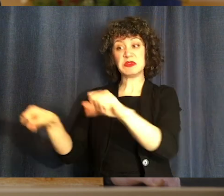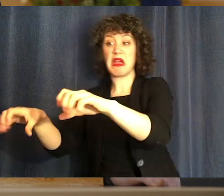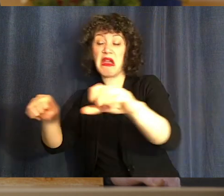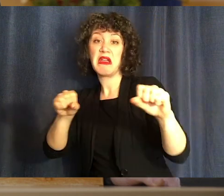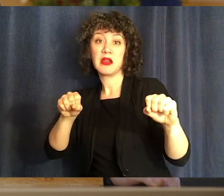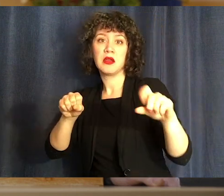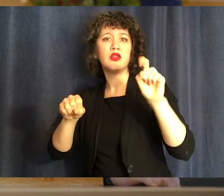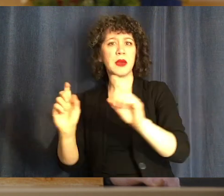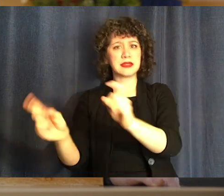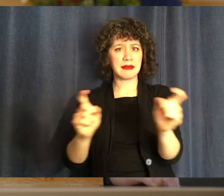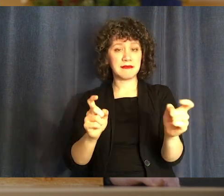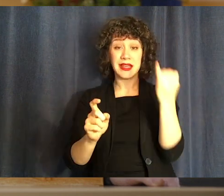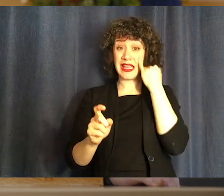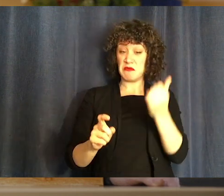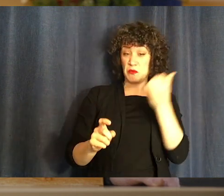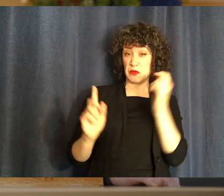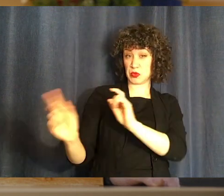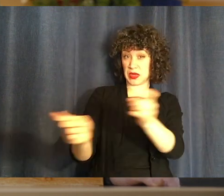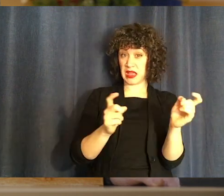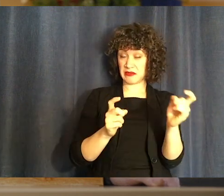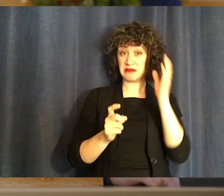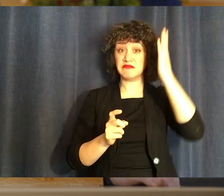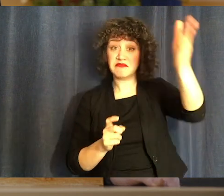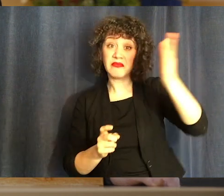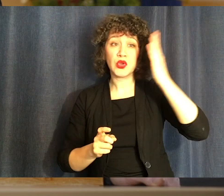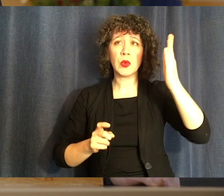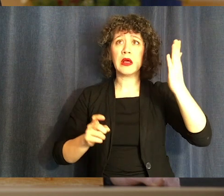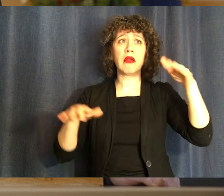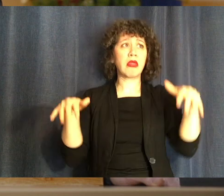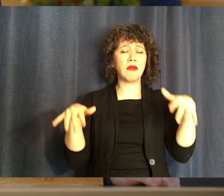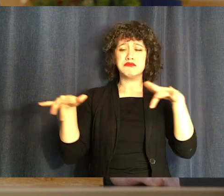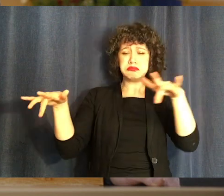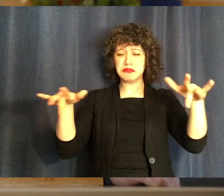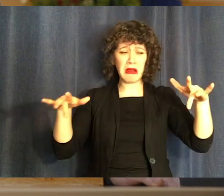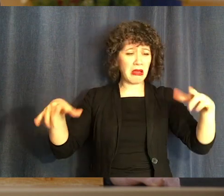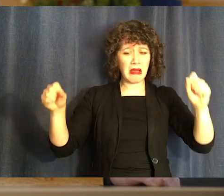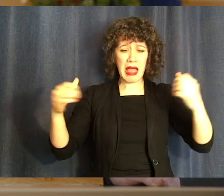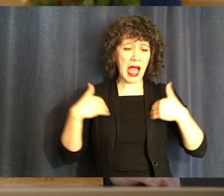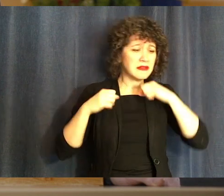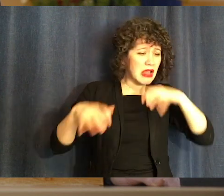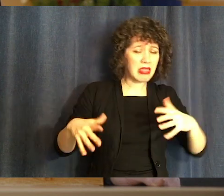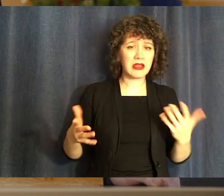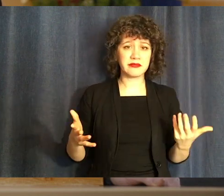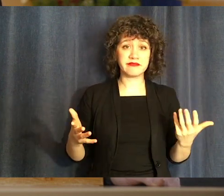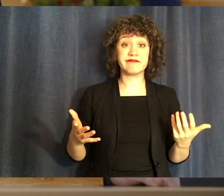awake, you'll have nowhere to go, it will be gone, guaranteed. These are words to live by.